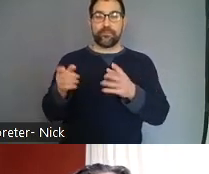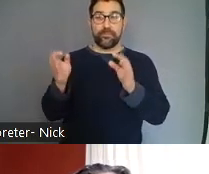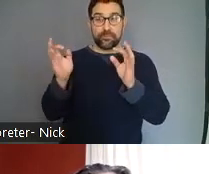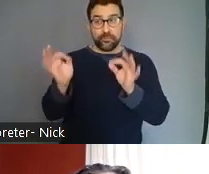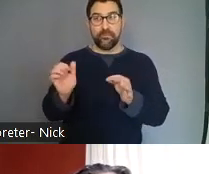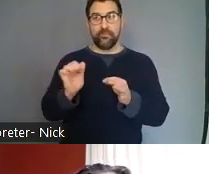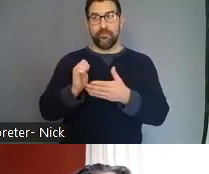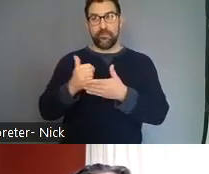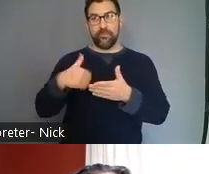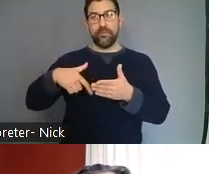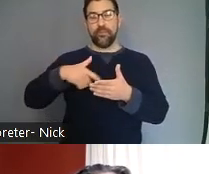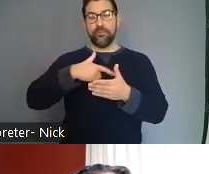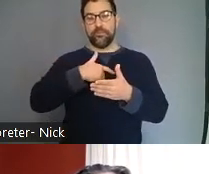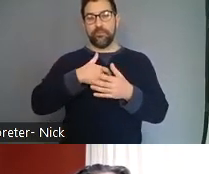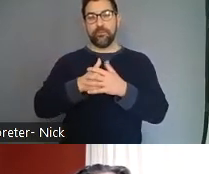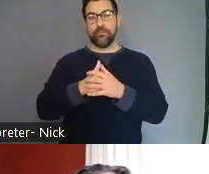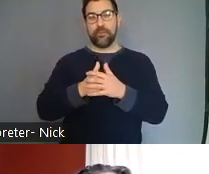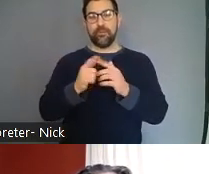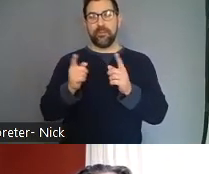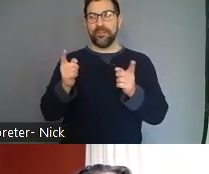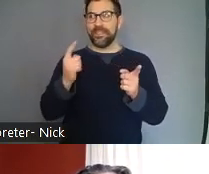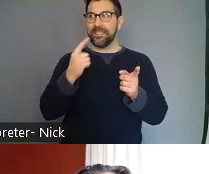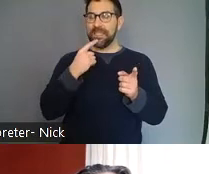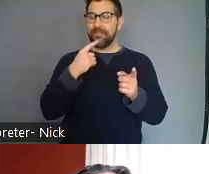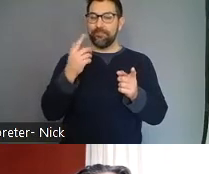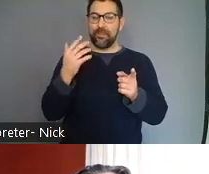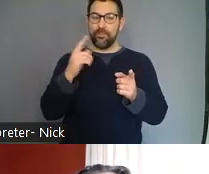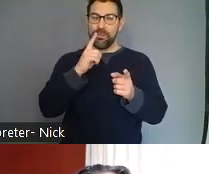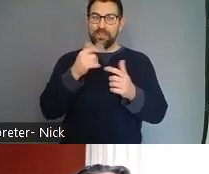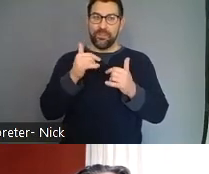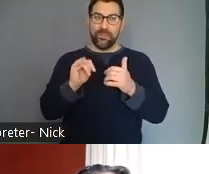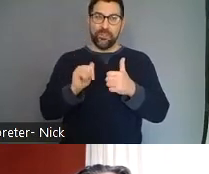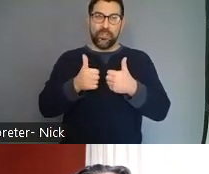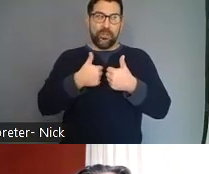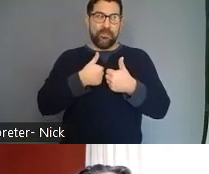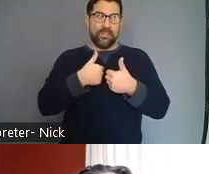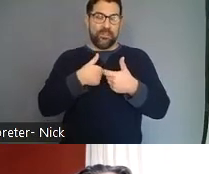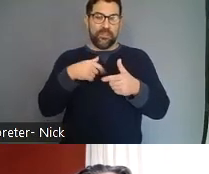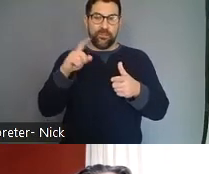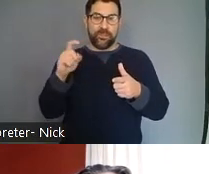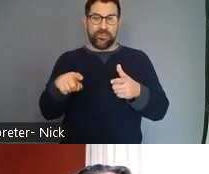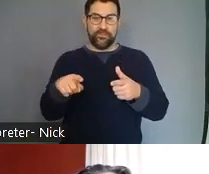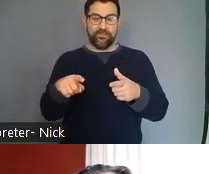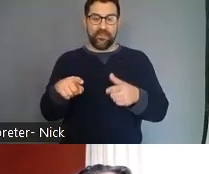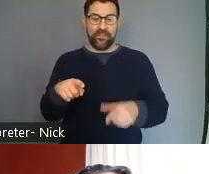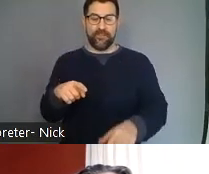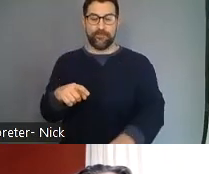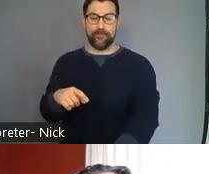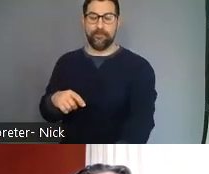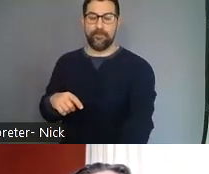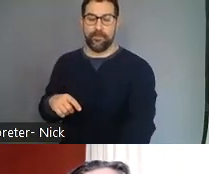helpful. But yeah, like I said, I'm really still challenging myself with this question, because I have a tendency